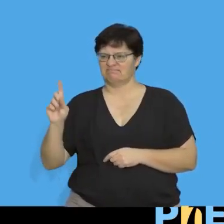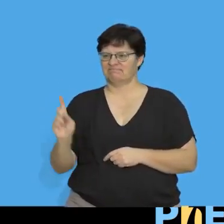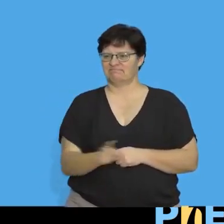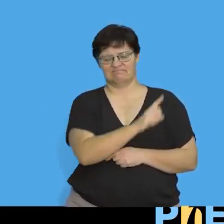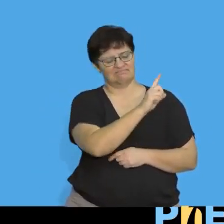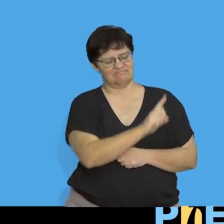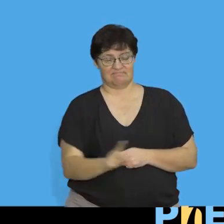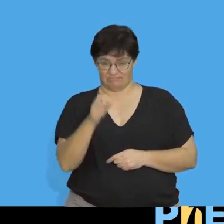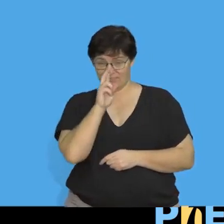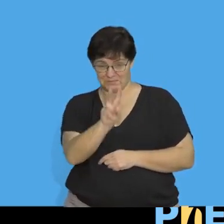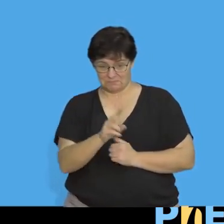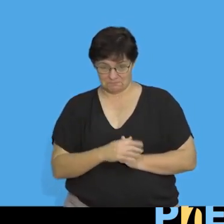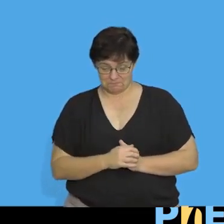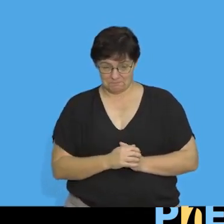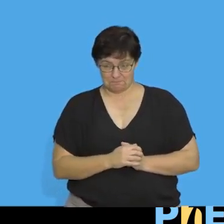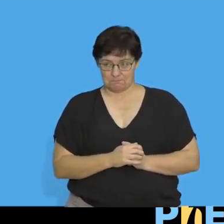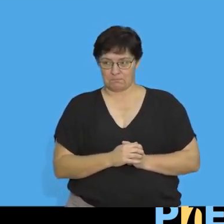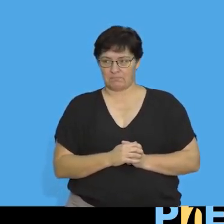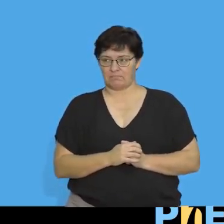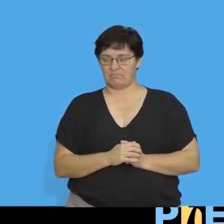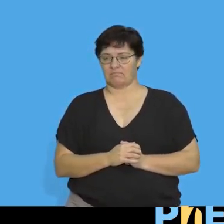swing backwards and forwards.